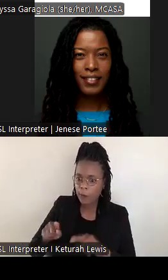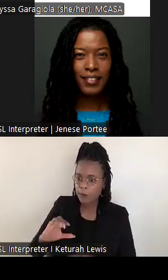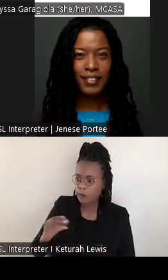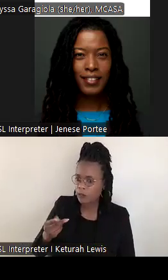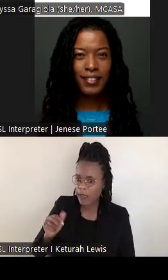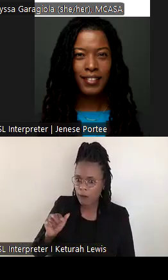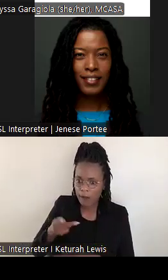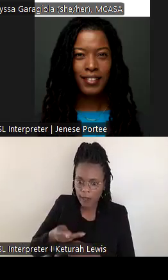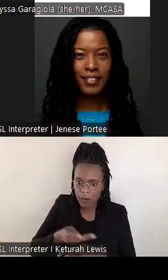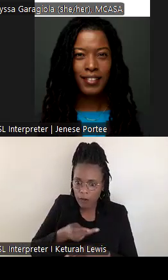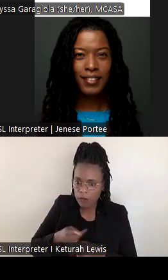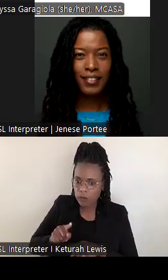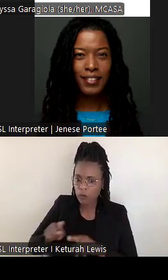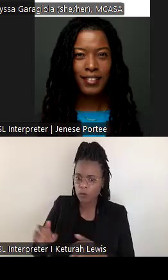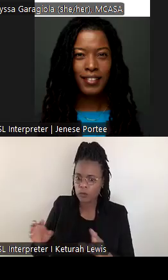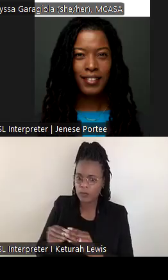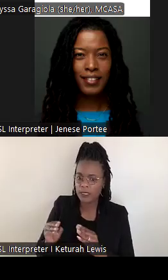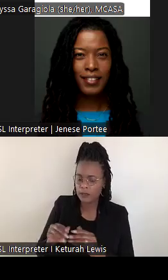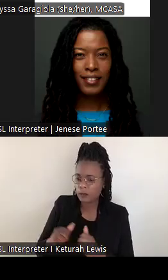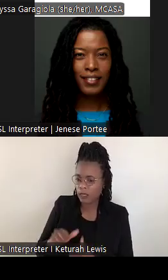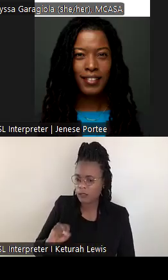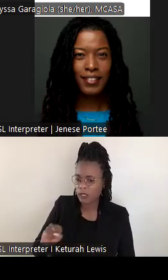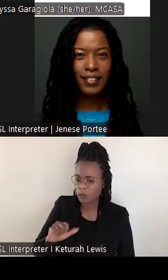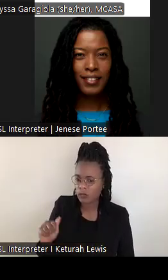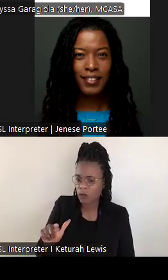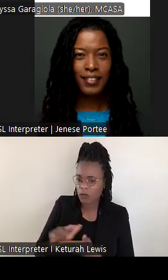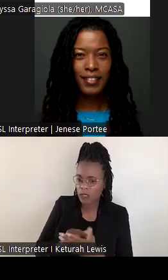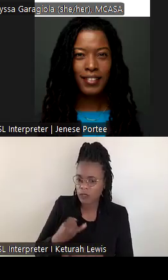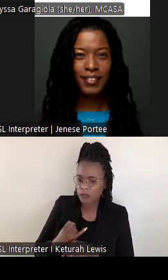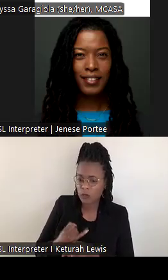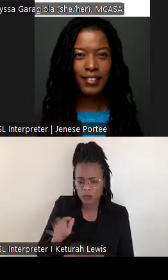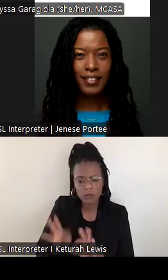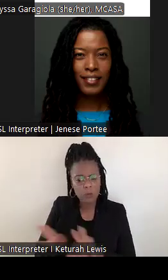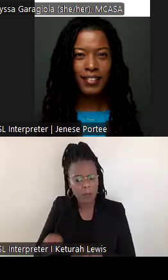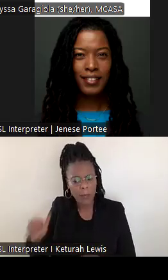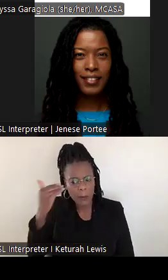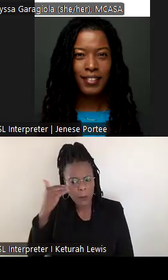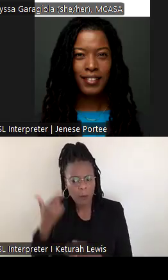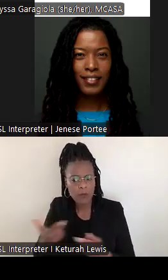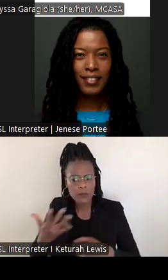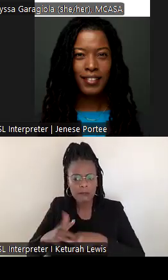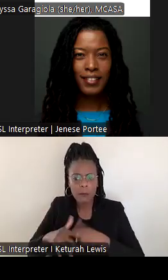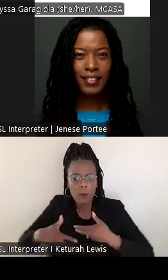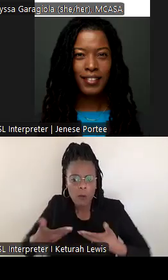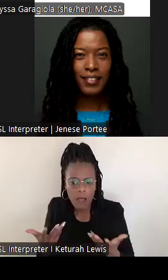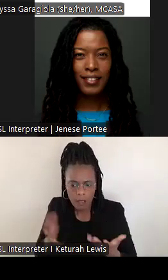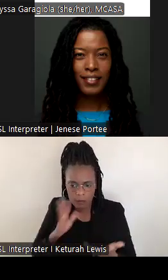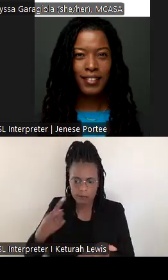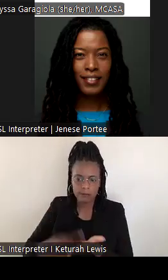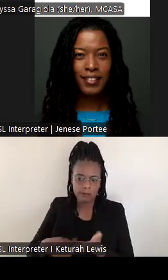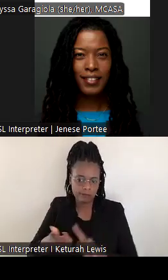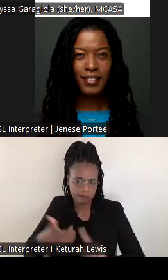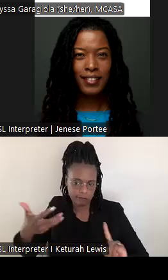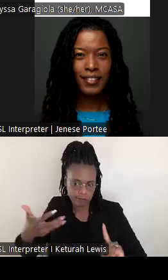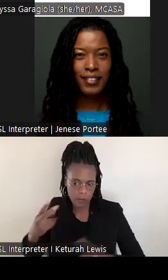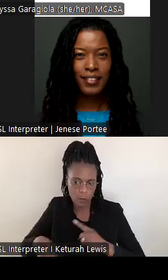that they understand the resources that are available to them, and we'll talk more about those on Wednesday. So before we move into our next